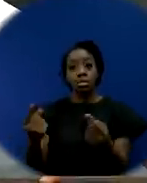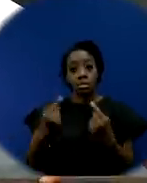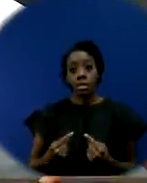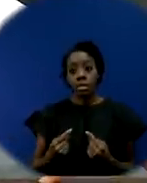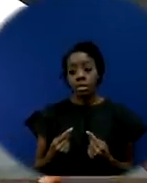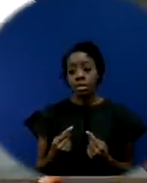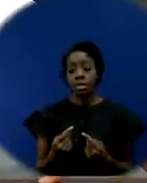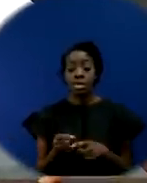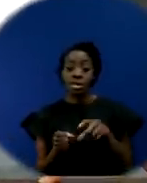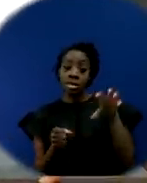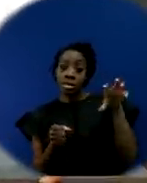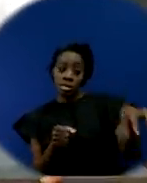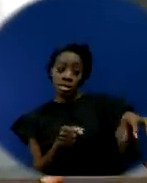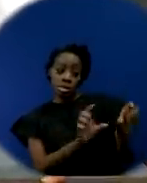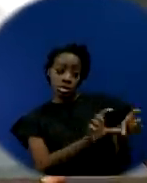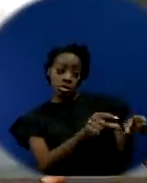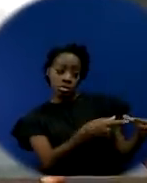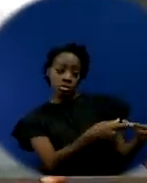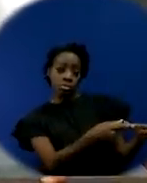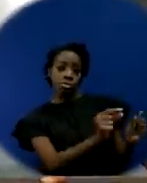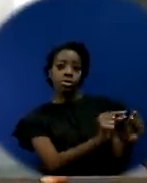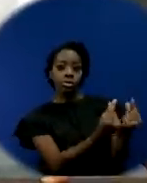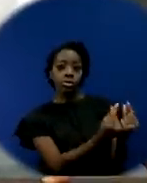folk are excommunicated.